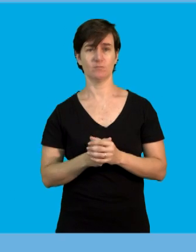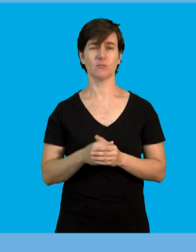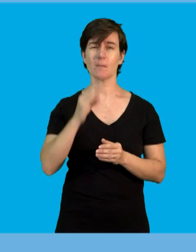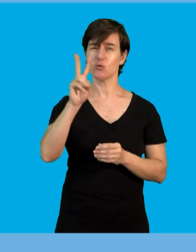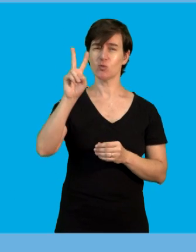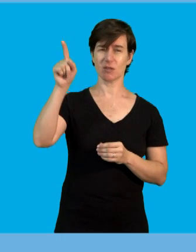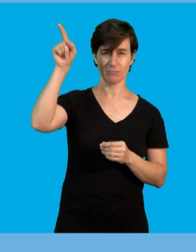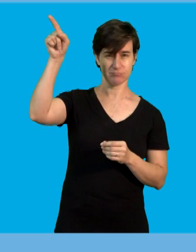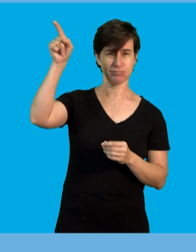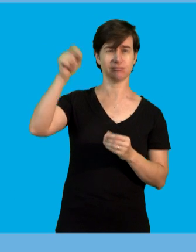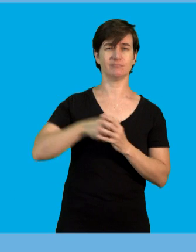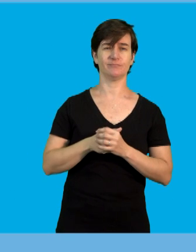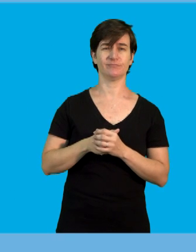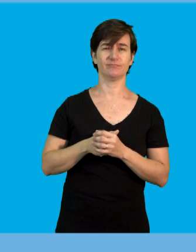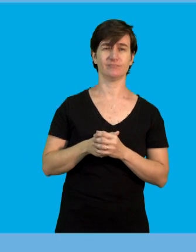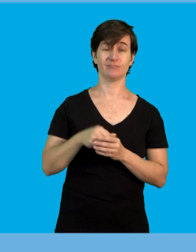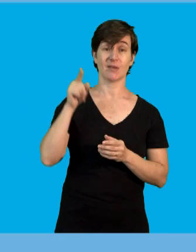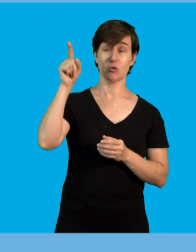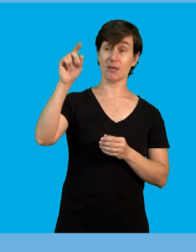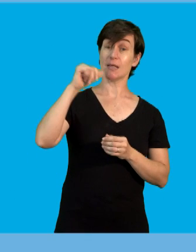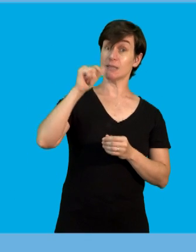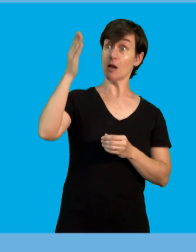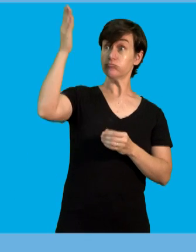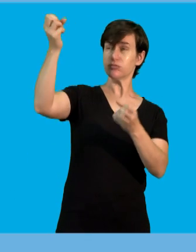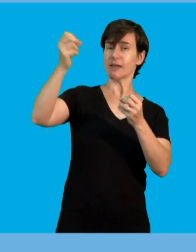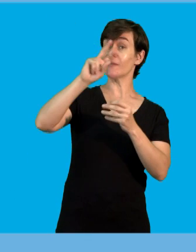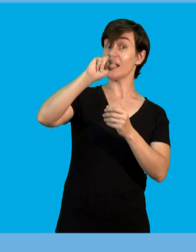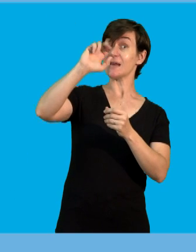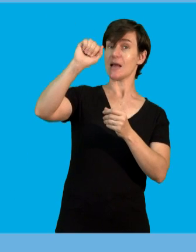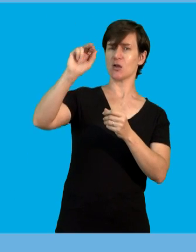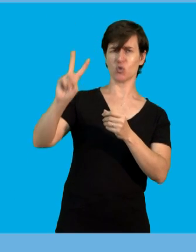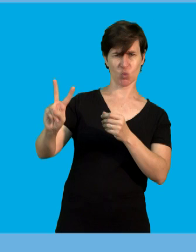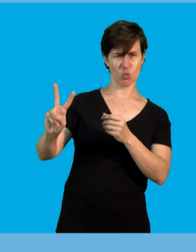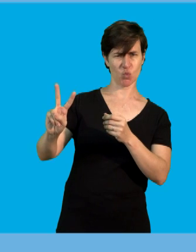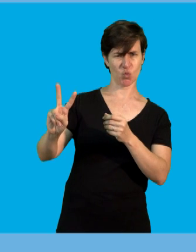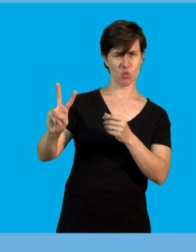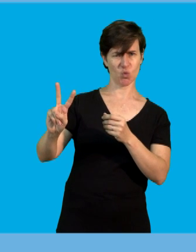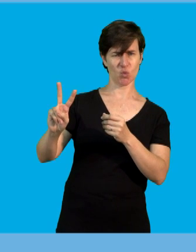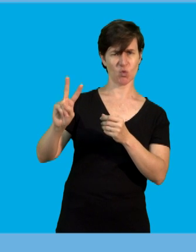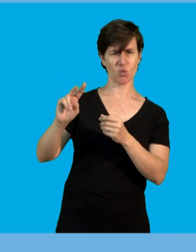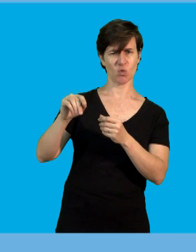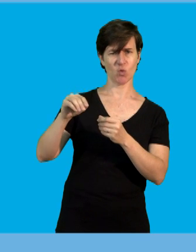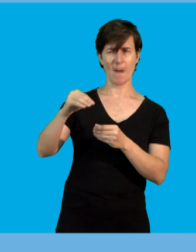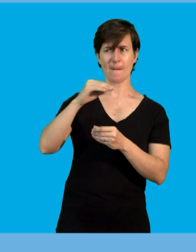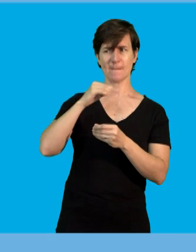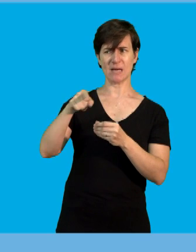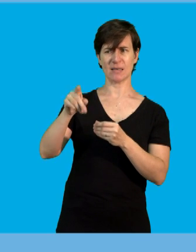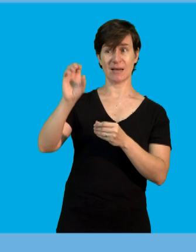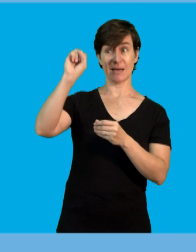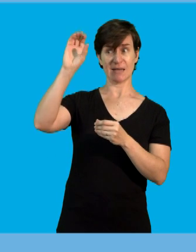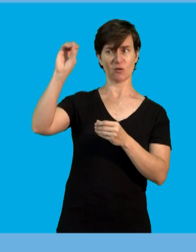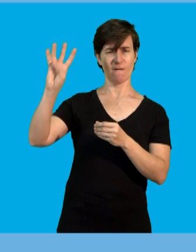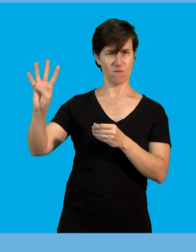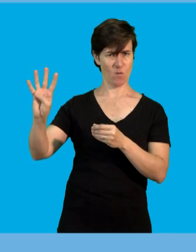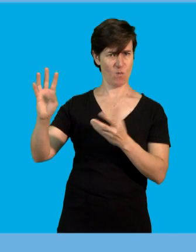it is going to be that one there. As you can see, for every 2 atoms of sodium, we need to have